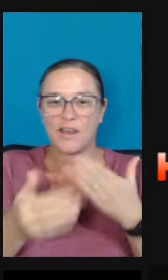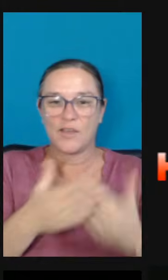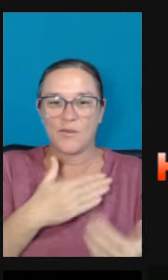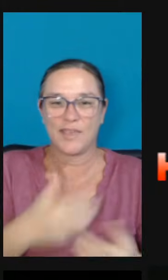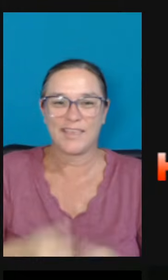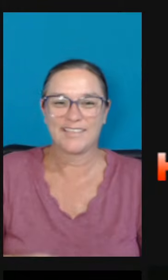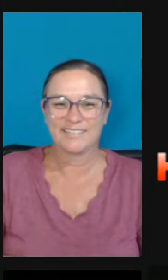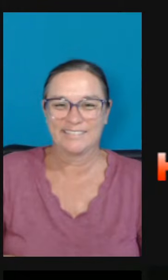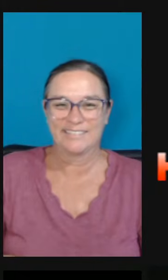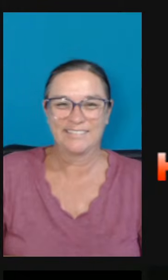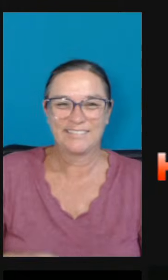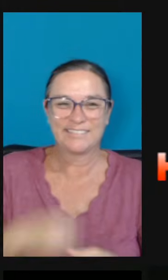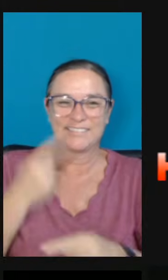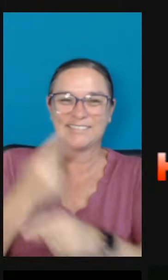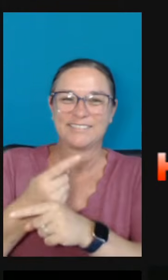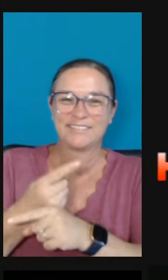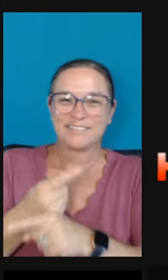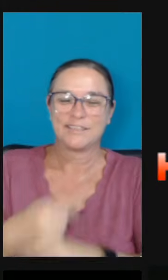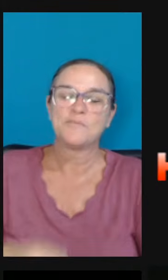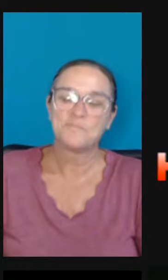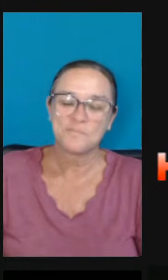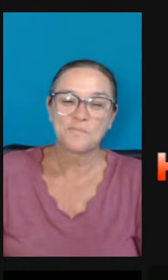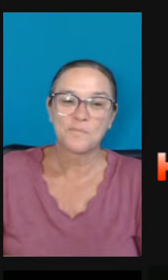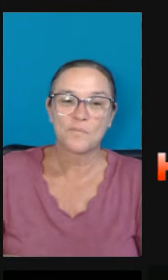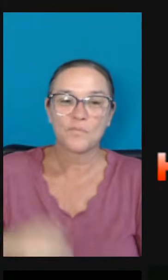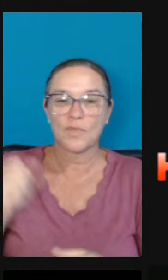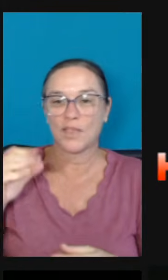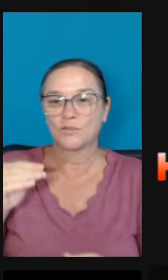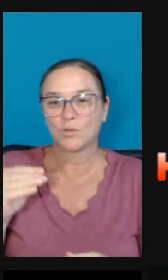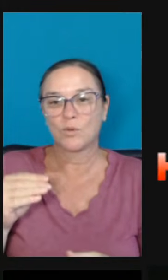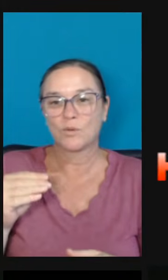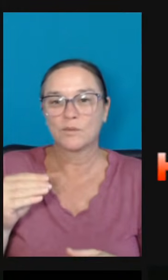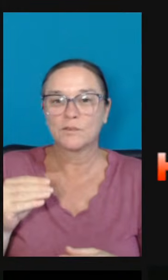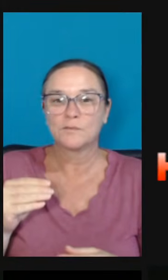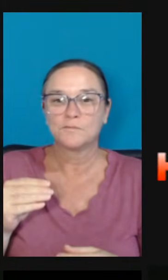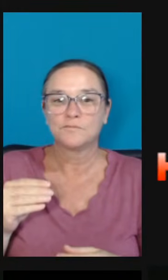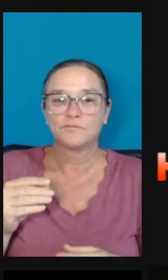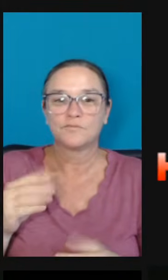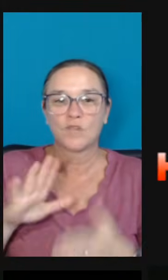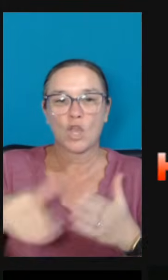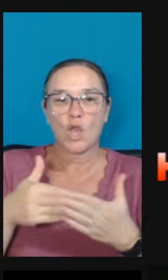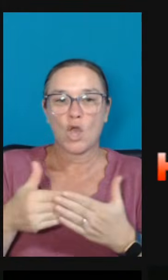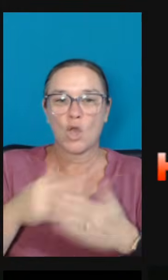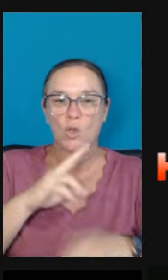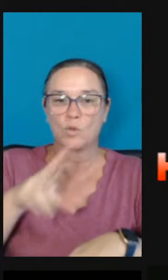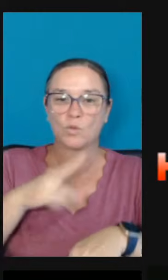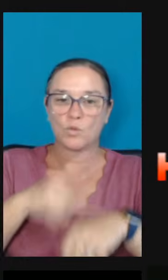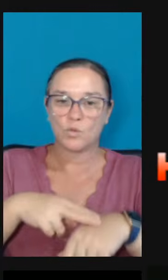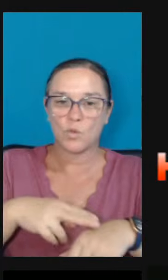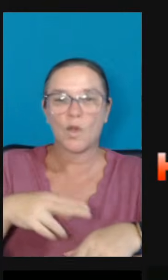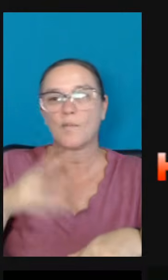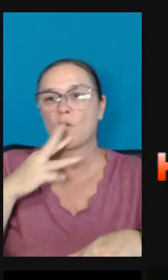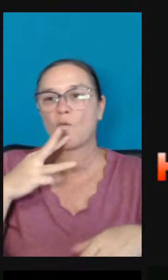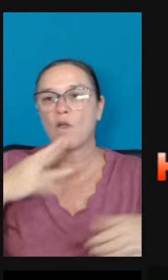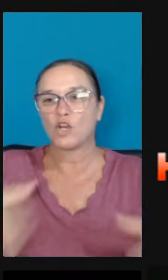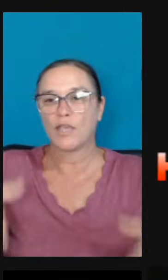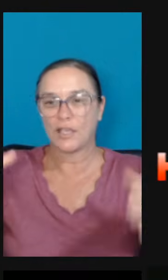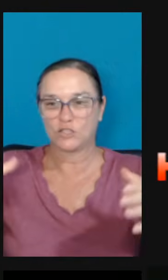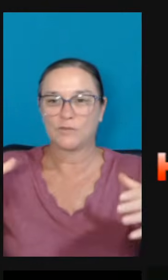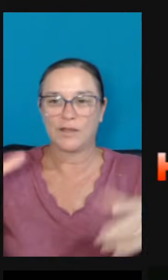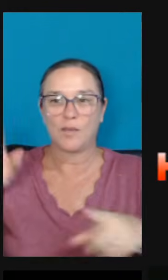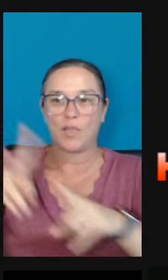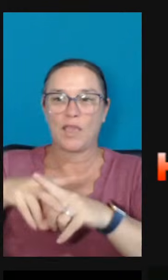Right. Yeah. So certainly, yeah, all normal catchment caveats apply, but that as